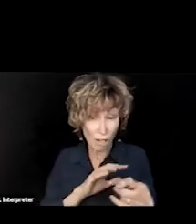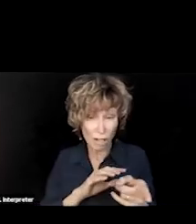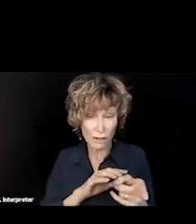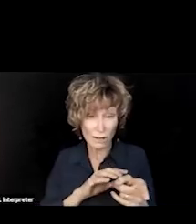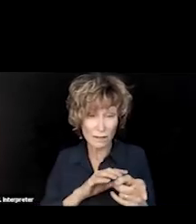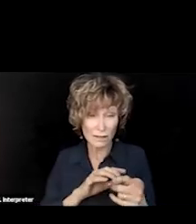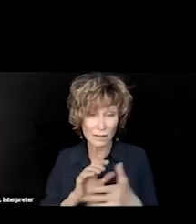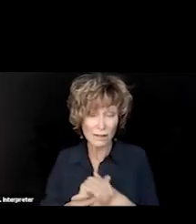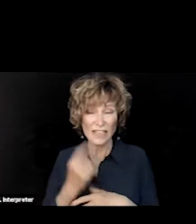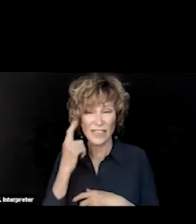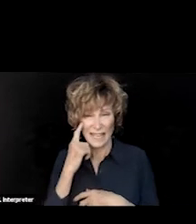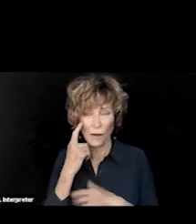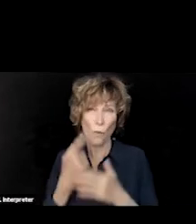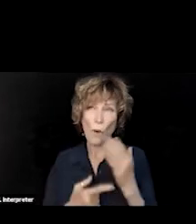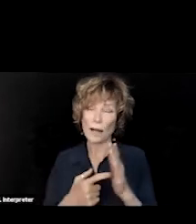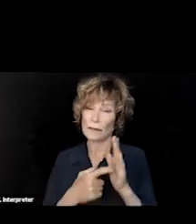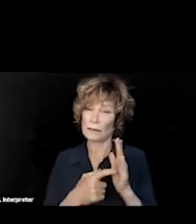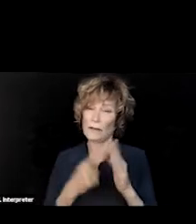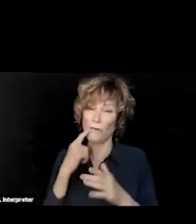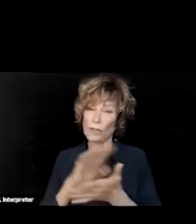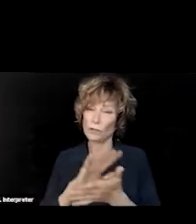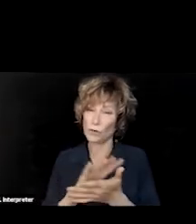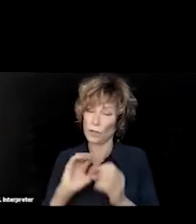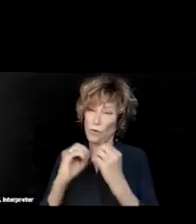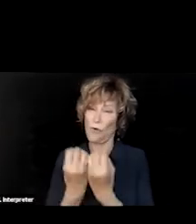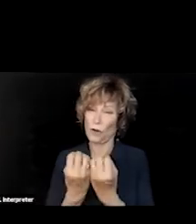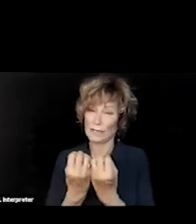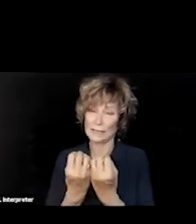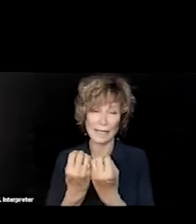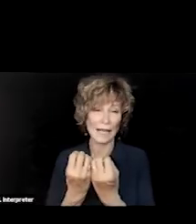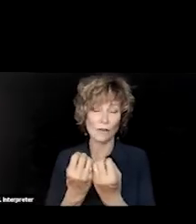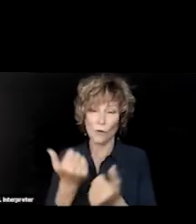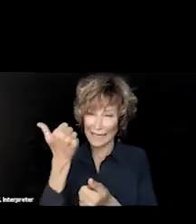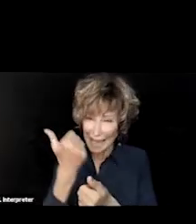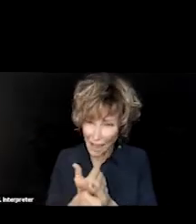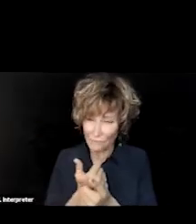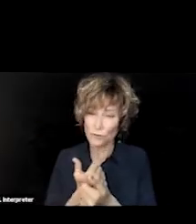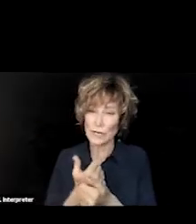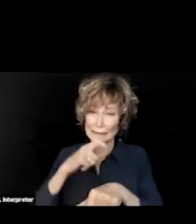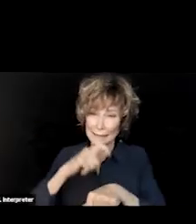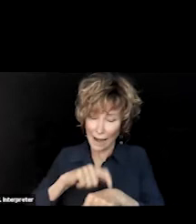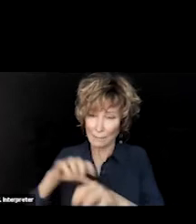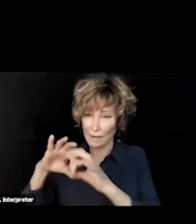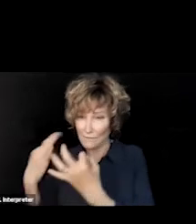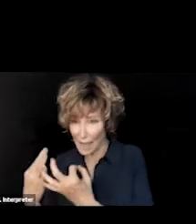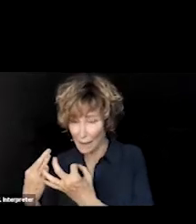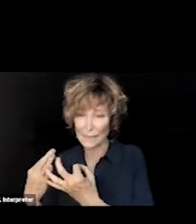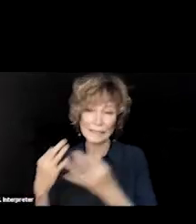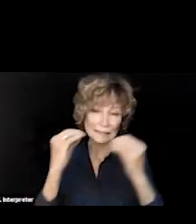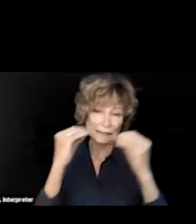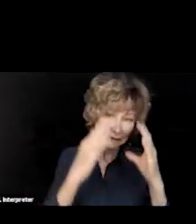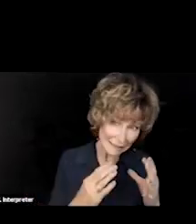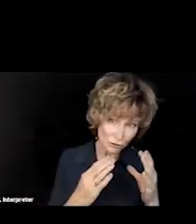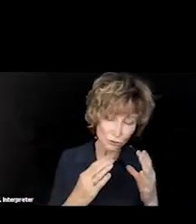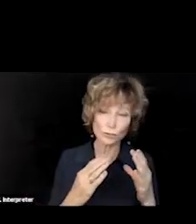culture? Think what it would take in your school and your organization to have every interaction between families and practitioners built